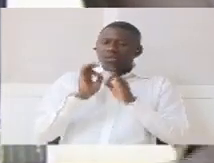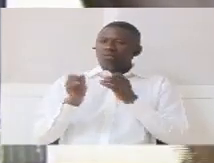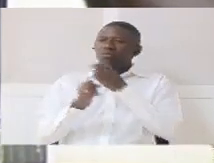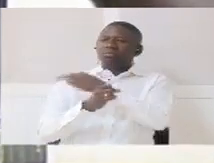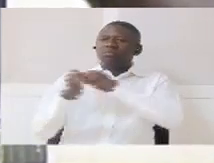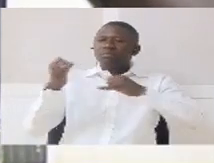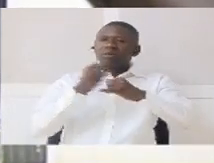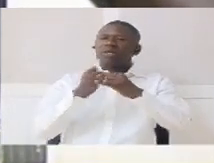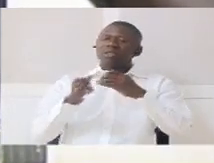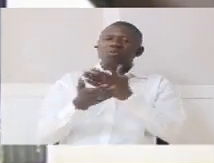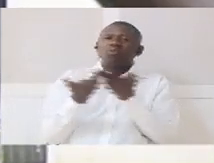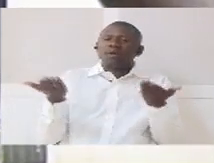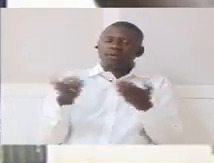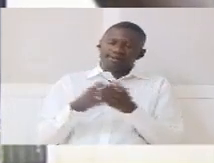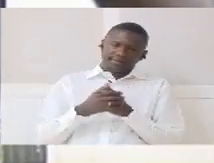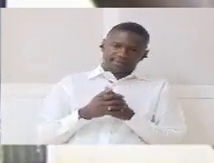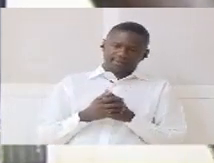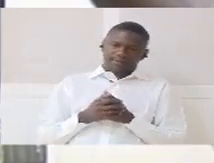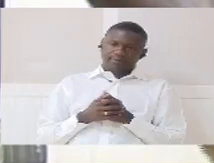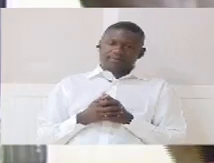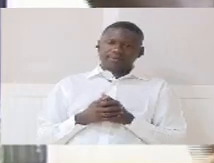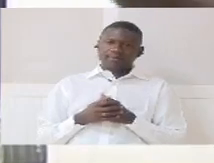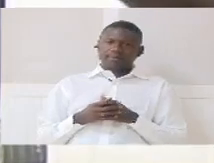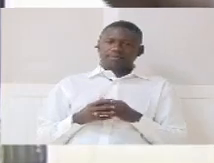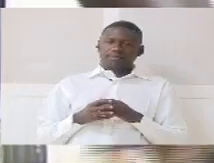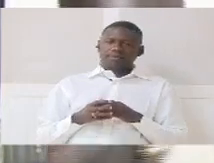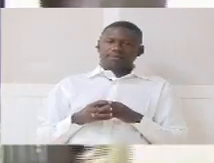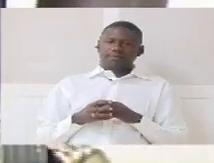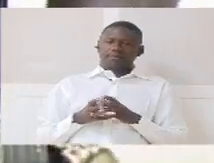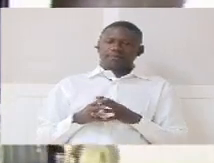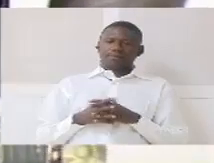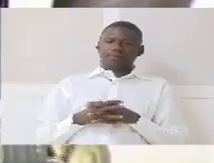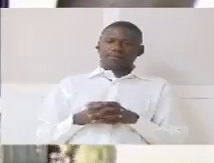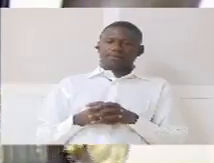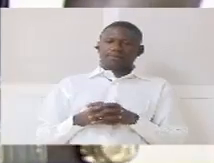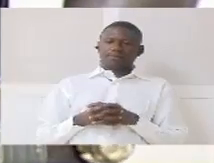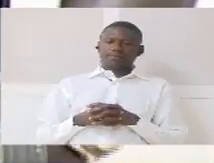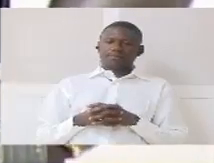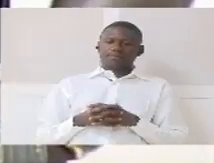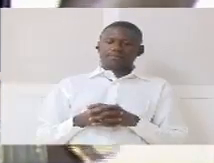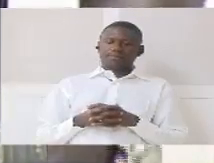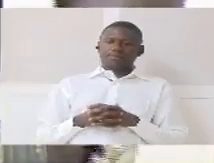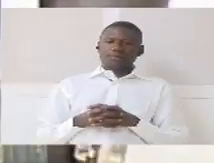pur ya samba na biro londro kon ka nyimbi fotendro di humiliation londro kat ke punish